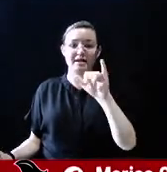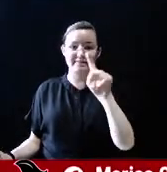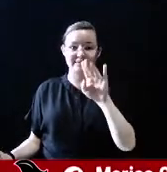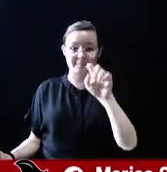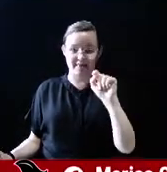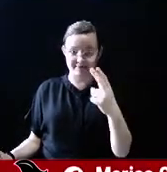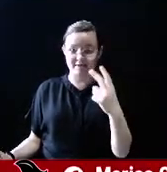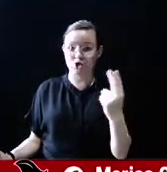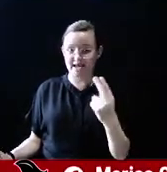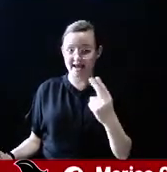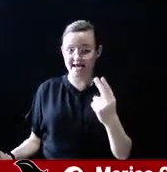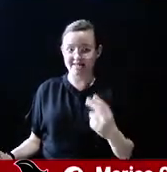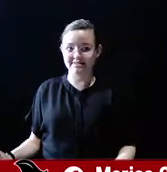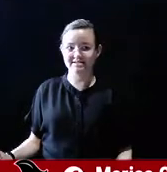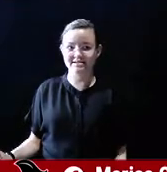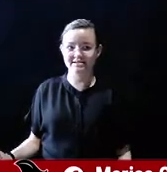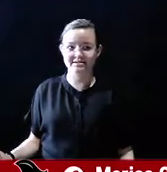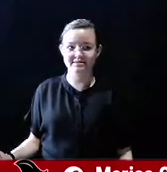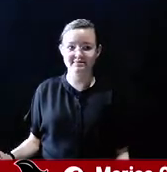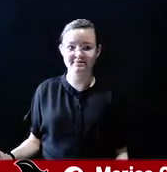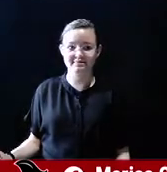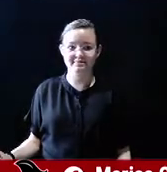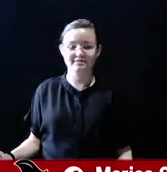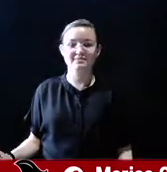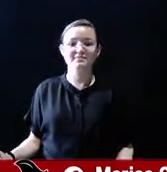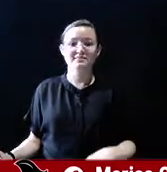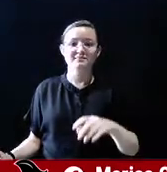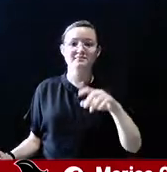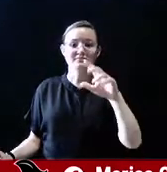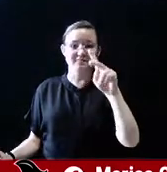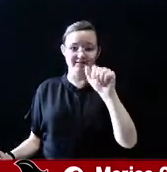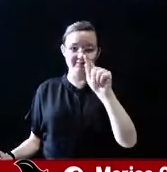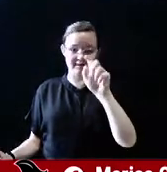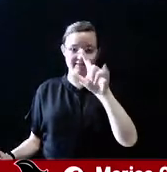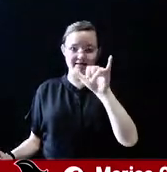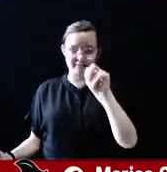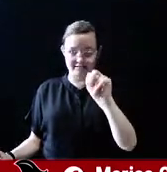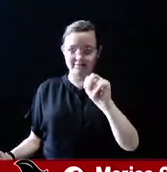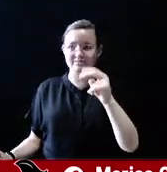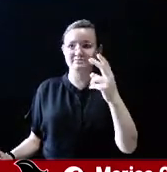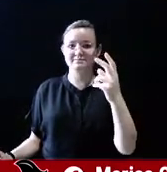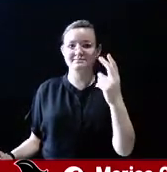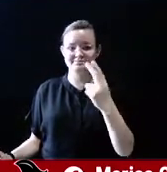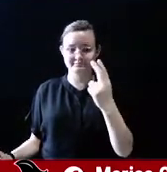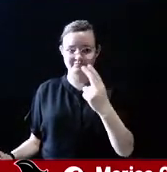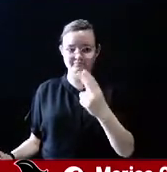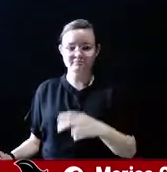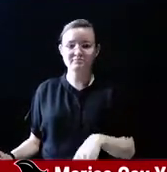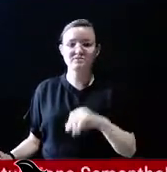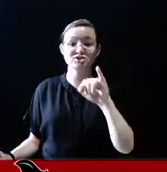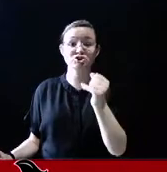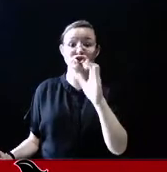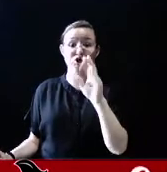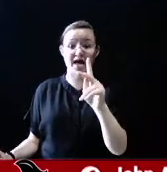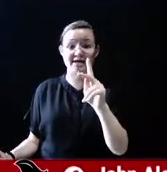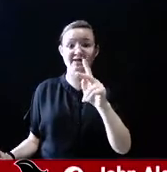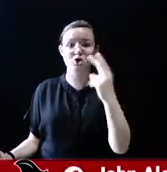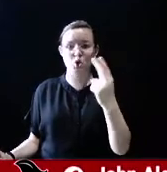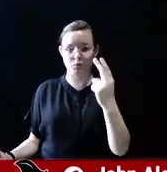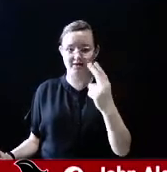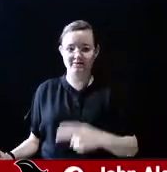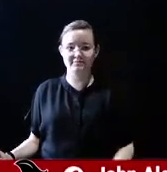Lisbeth Hernandez. Caitlin Grace Herrera. Jack Dylan